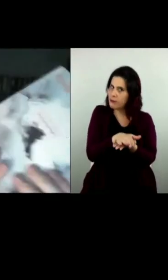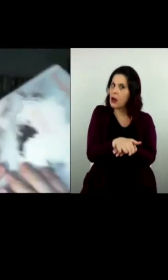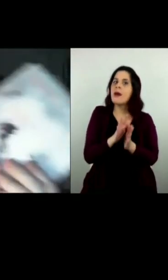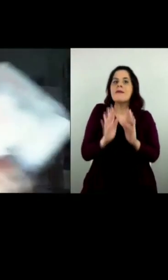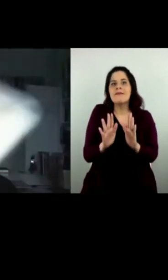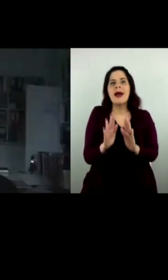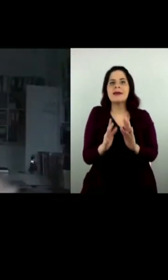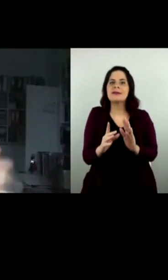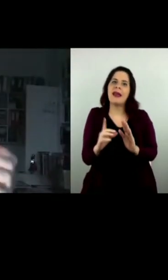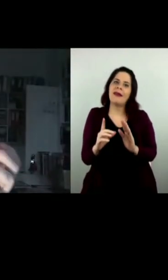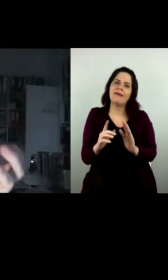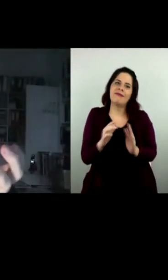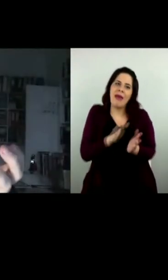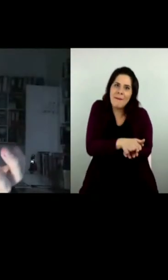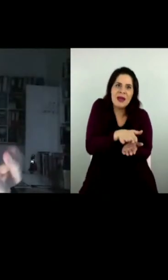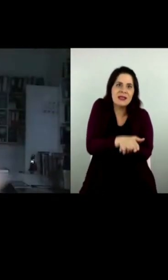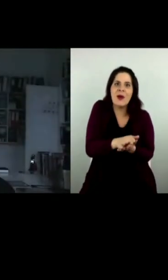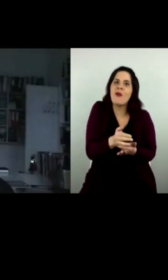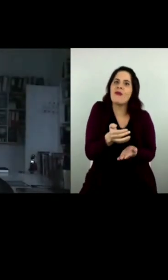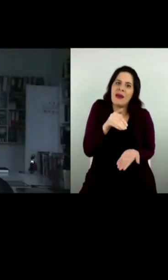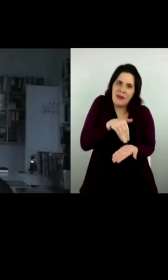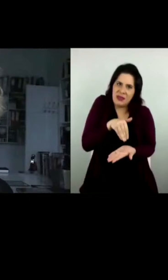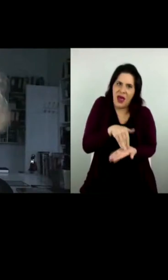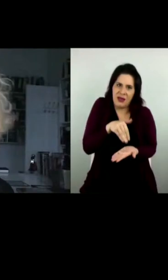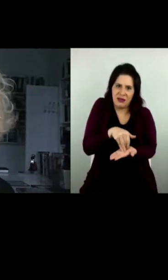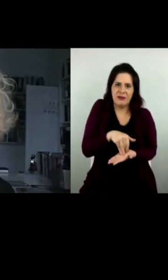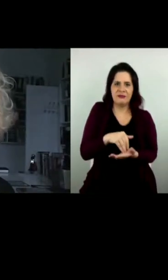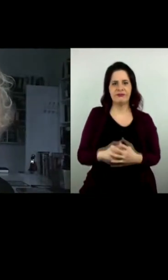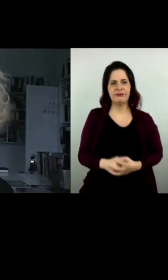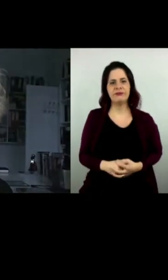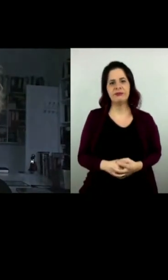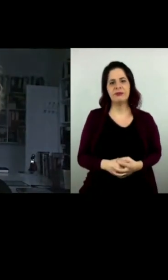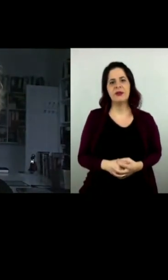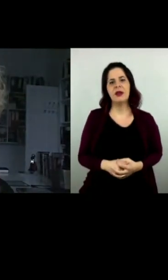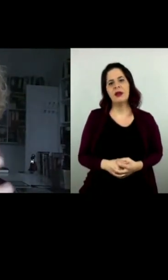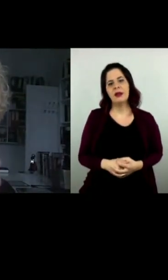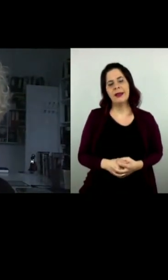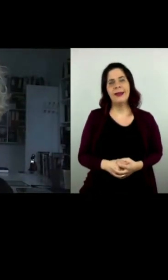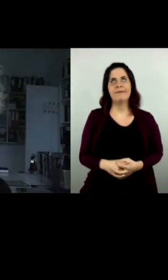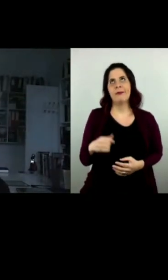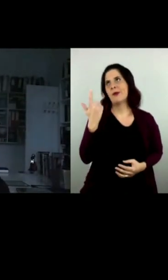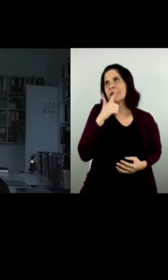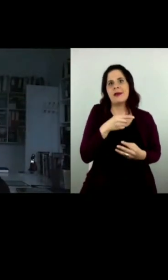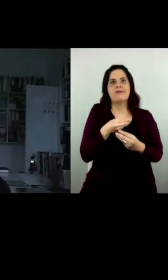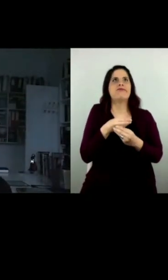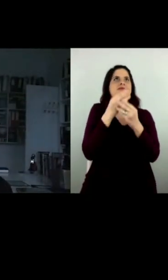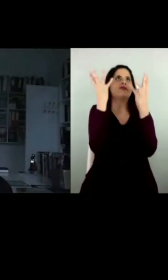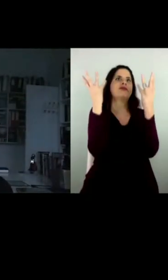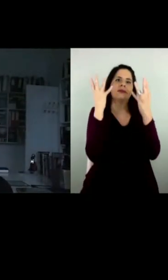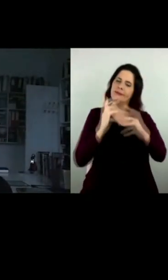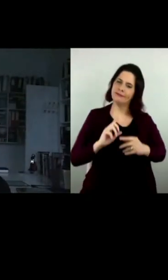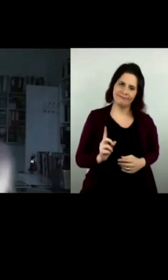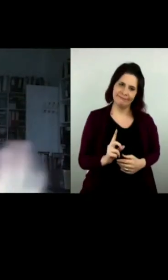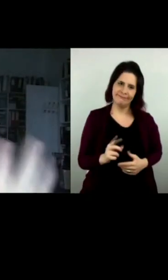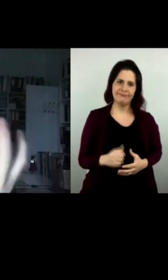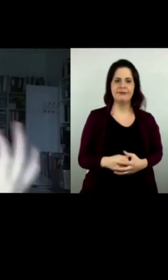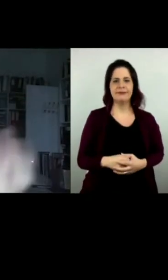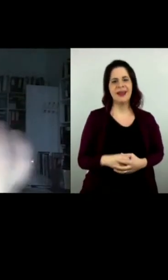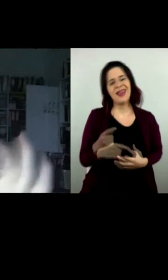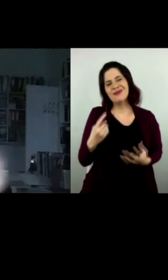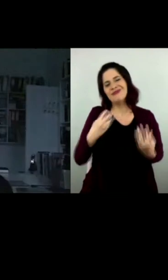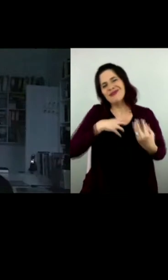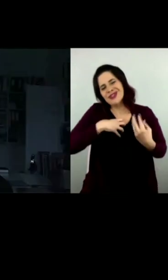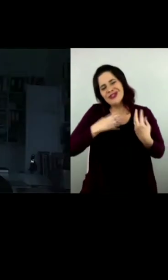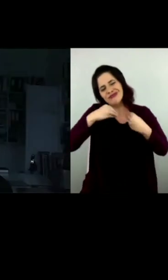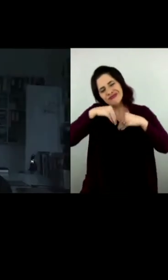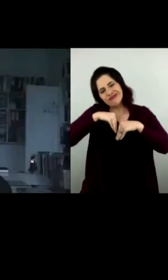you know, in that it didn't cover enough of the world. Yes. This was a, you know, mm-hmm. it was an, and that